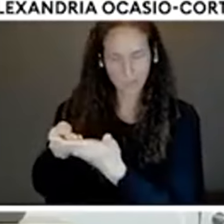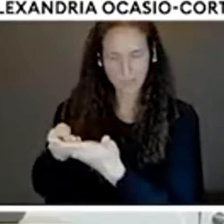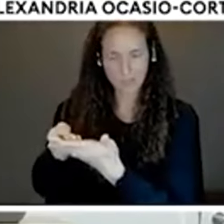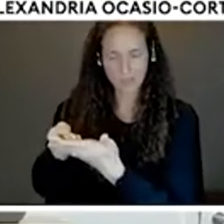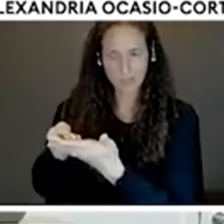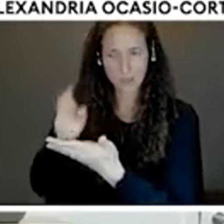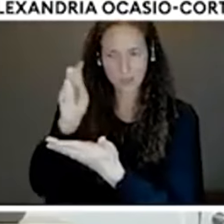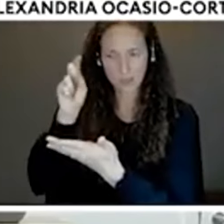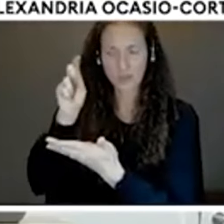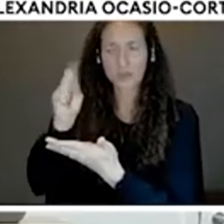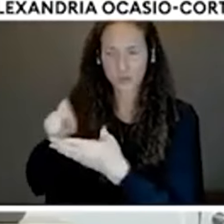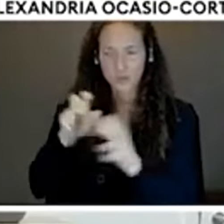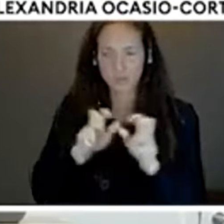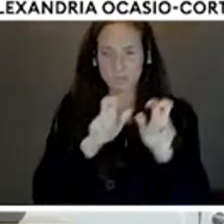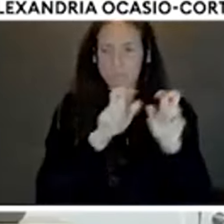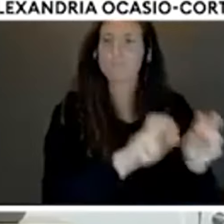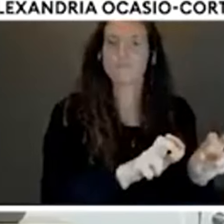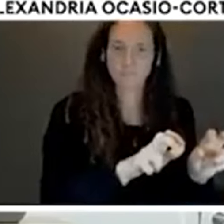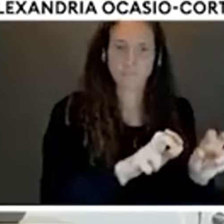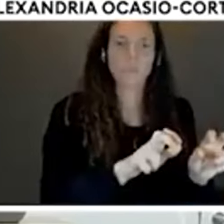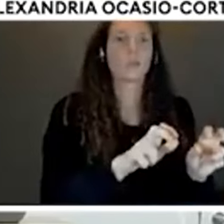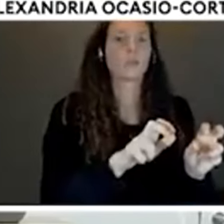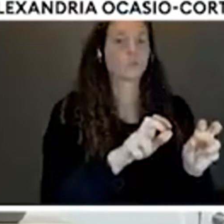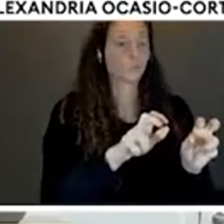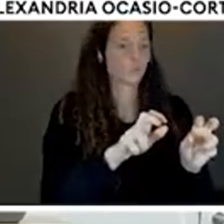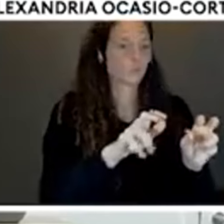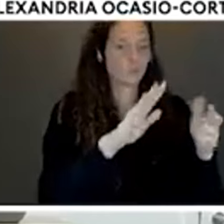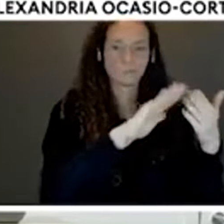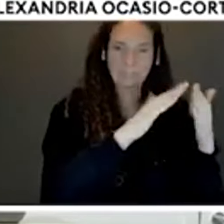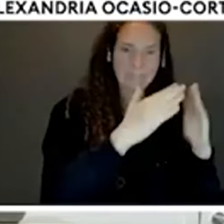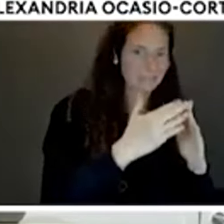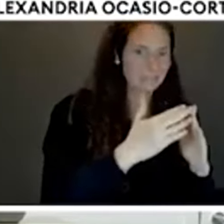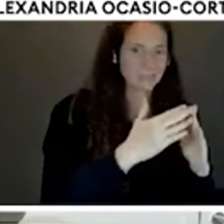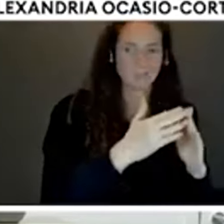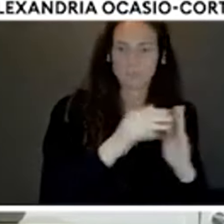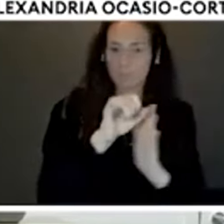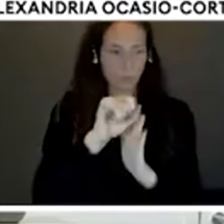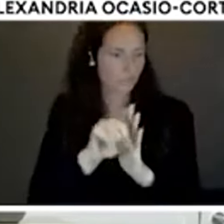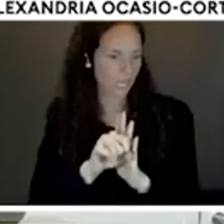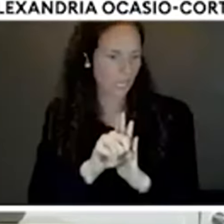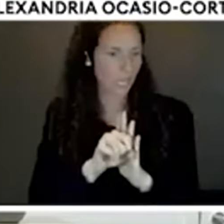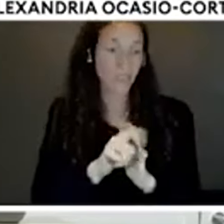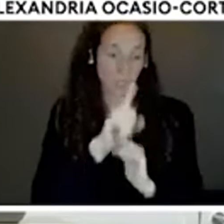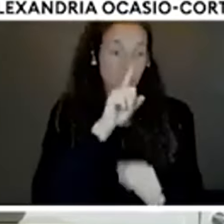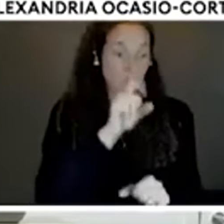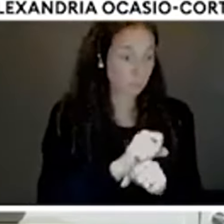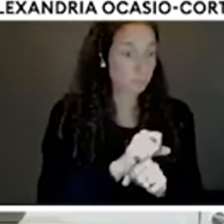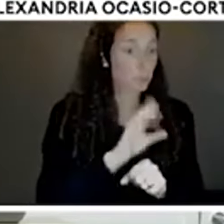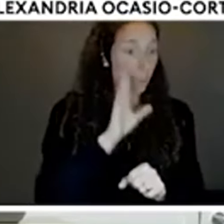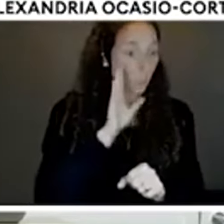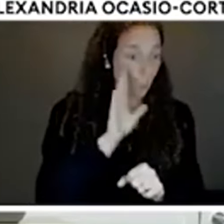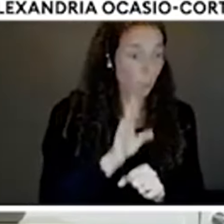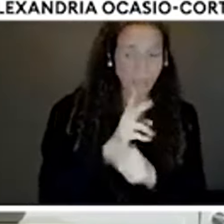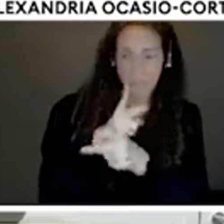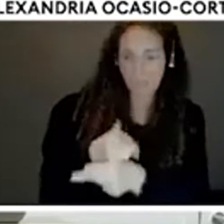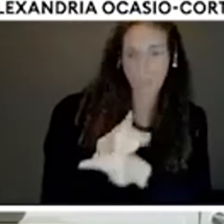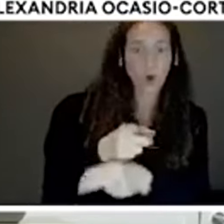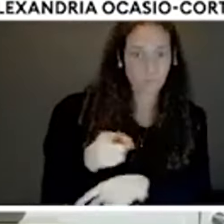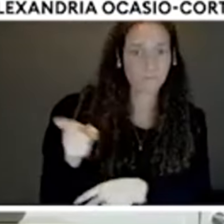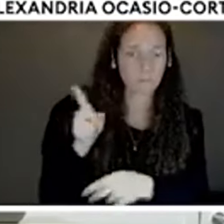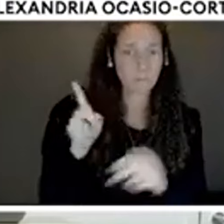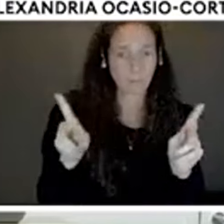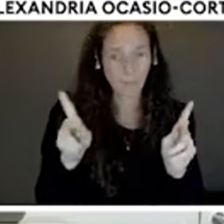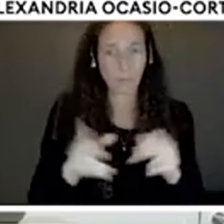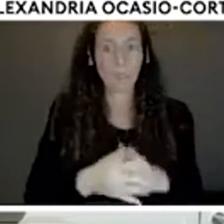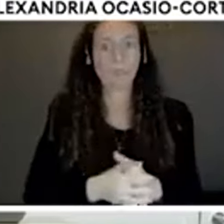the best job of caring for people. And so there's a fund. So the first issue here is a funding issue, because